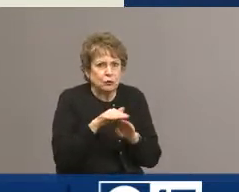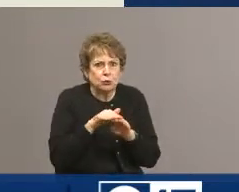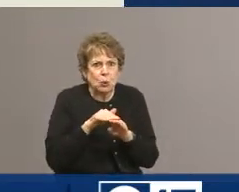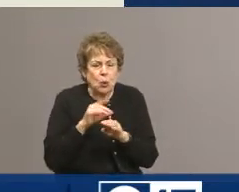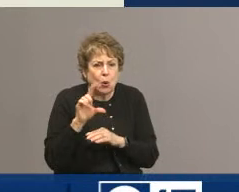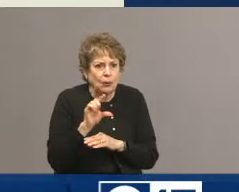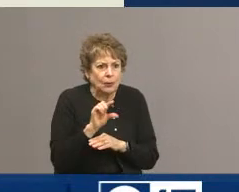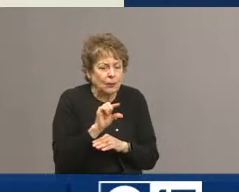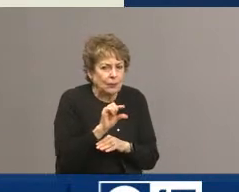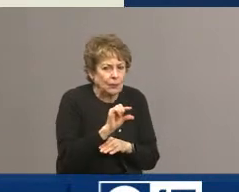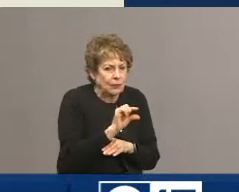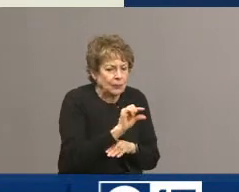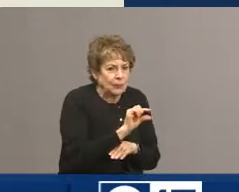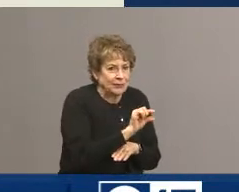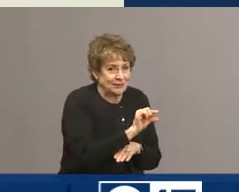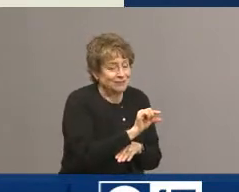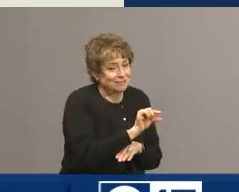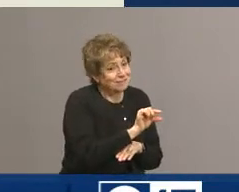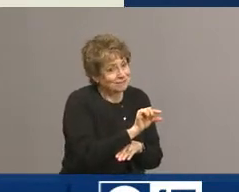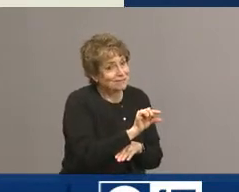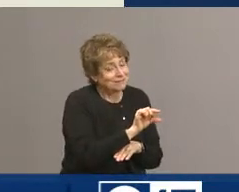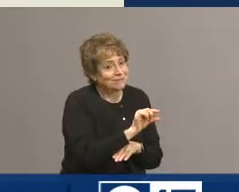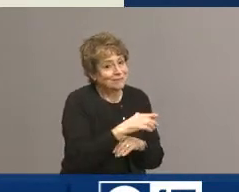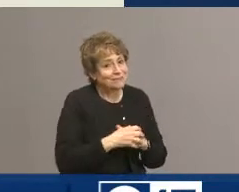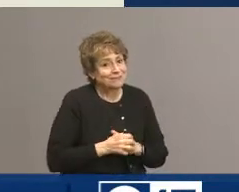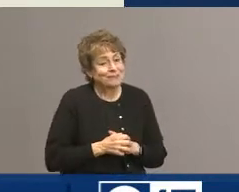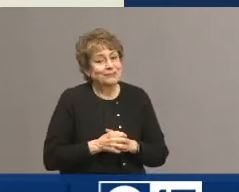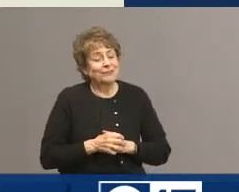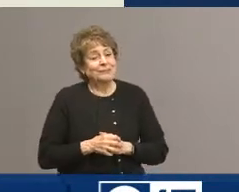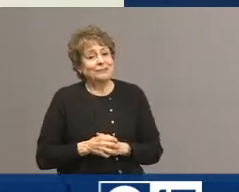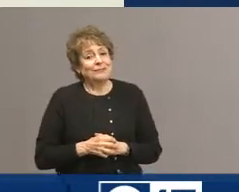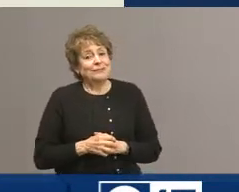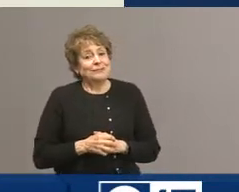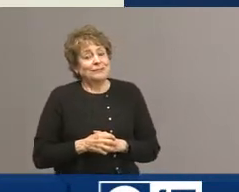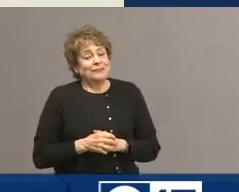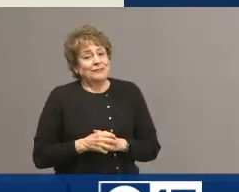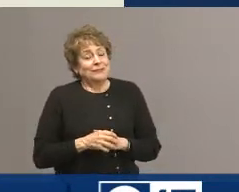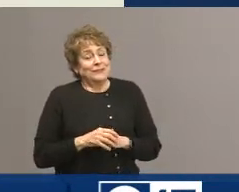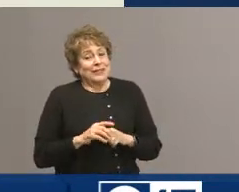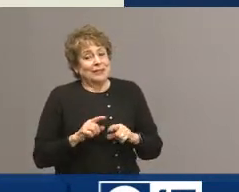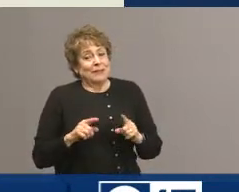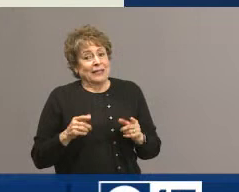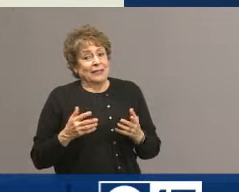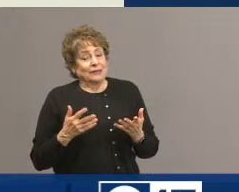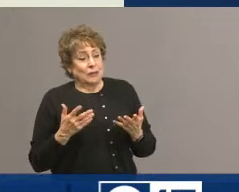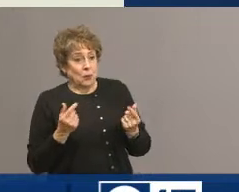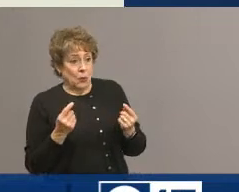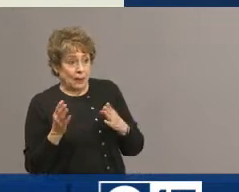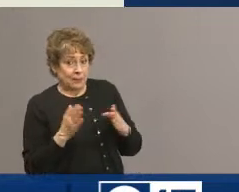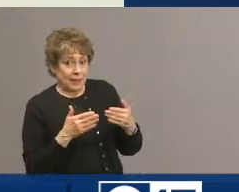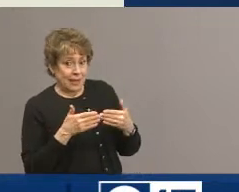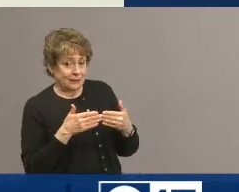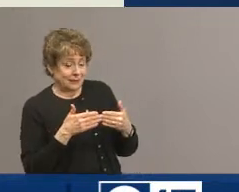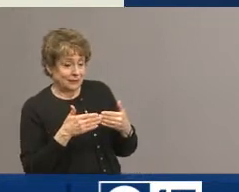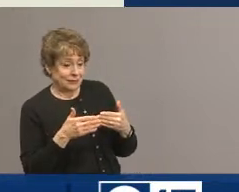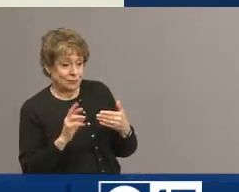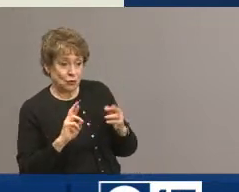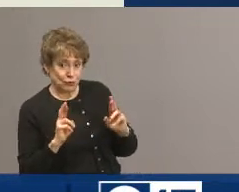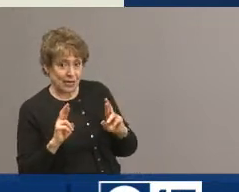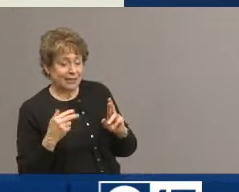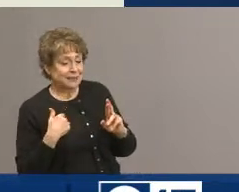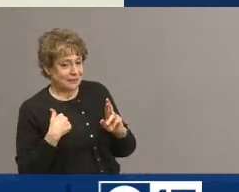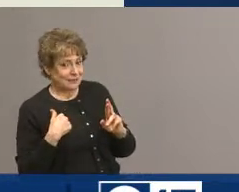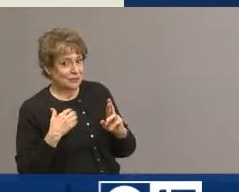terms of what we were planning for and preparing for was if we were hit hard with this